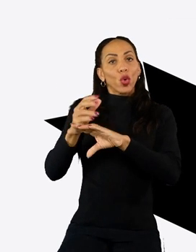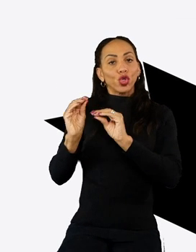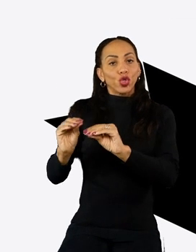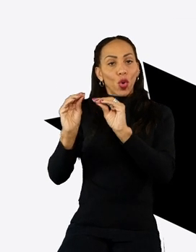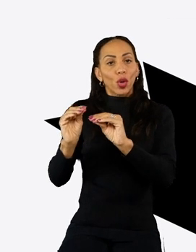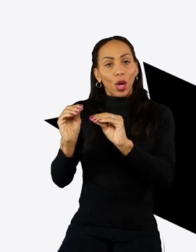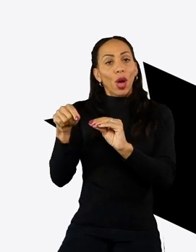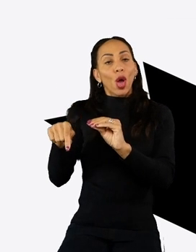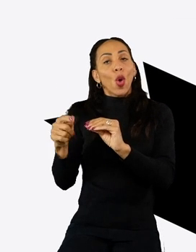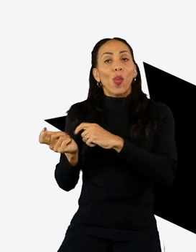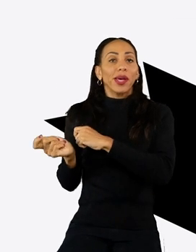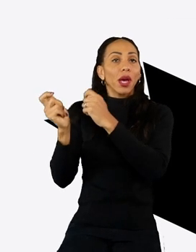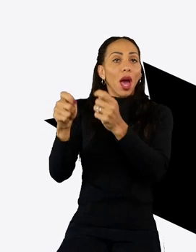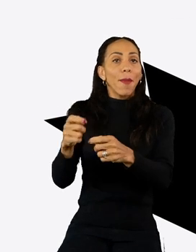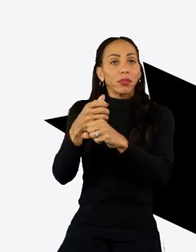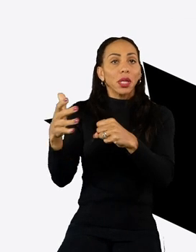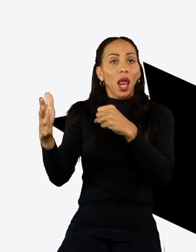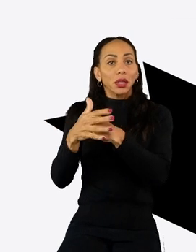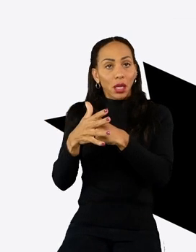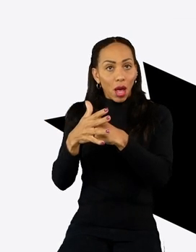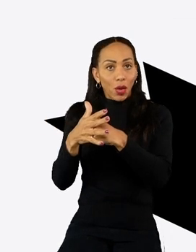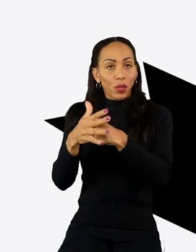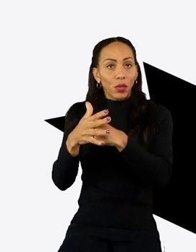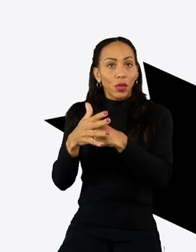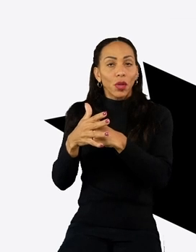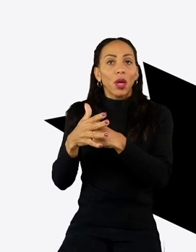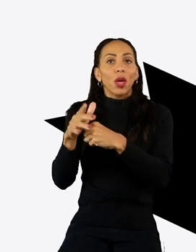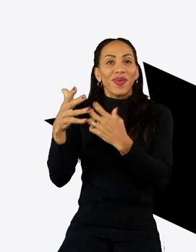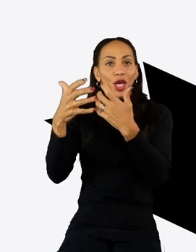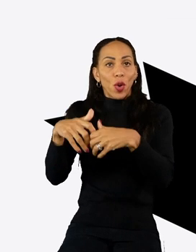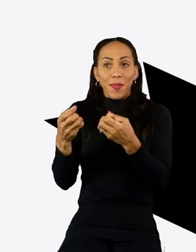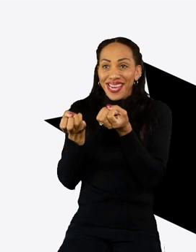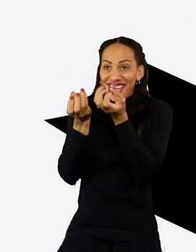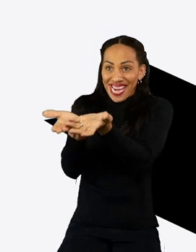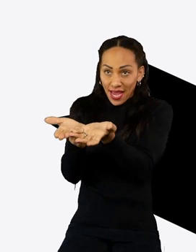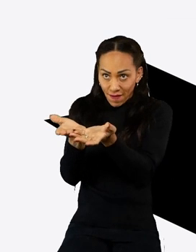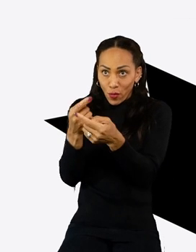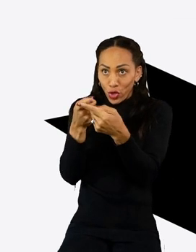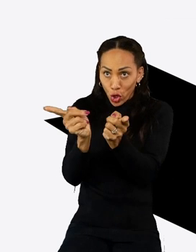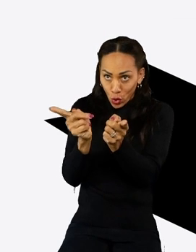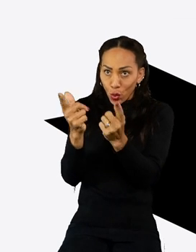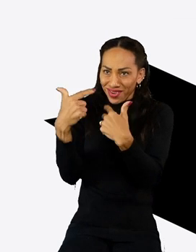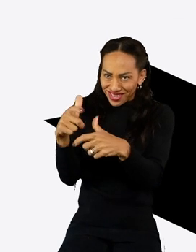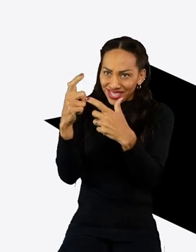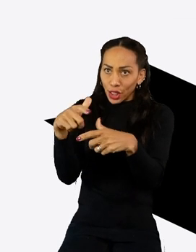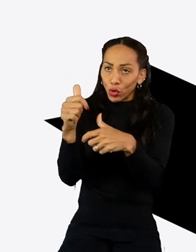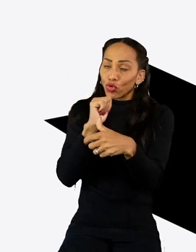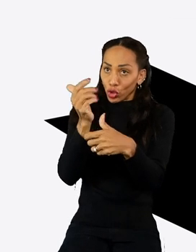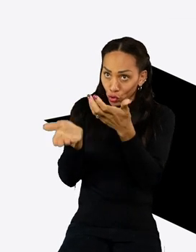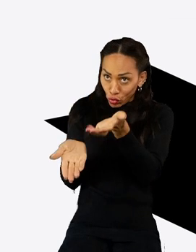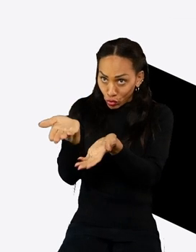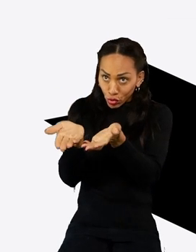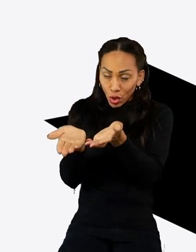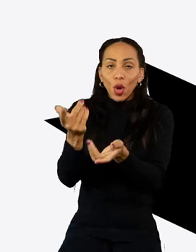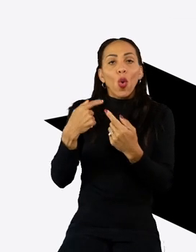But I think the install tutorial is really a day when Tom and I could come up to Glasgow with the equipment, with your equipment we're going to leave